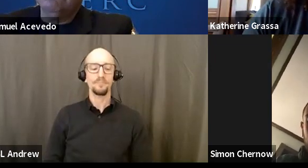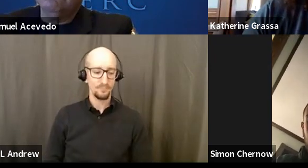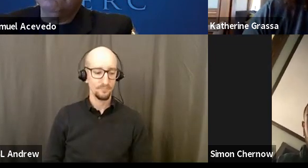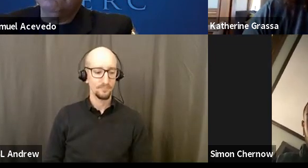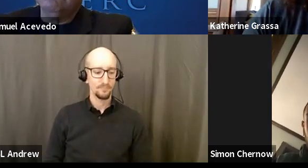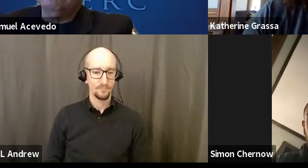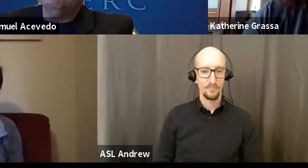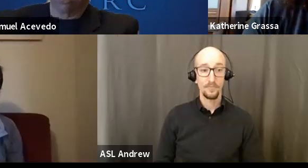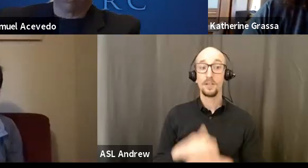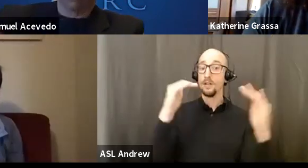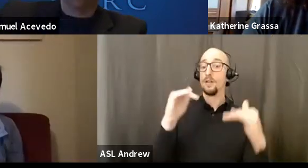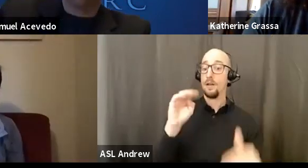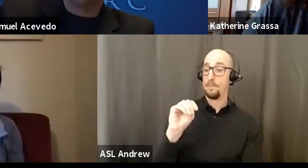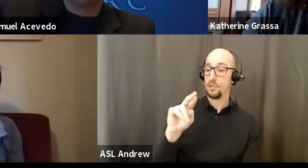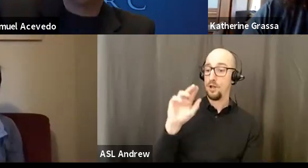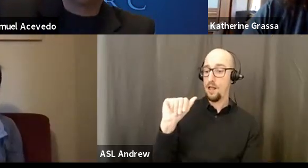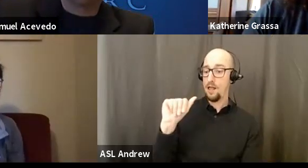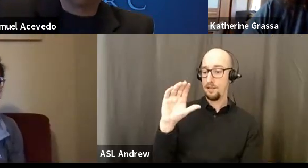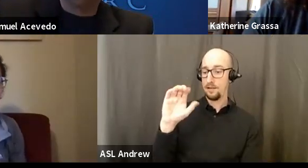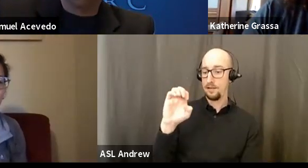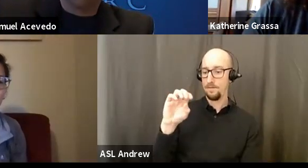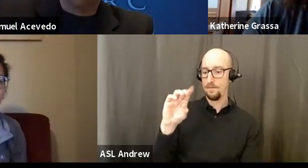Mr. Acevedo.